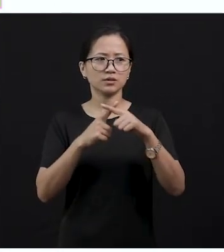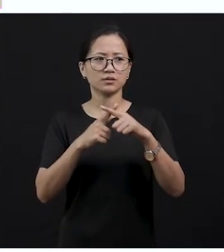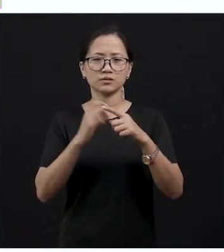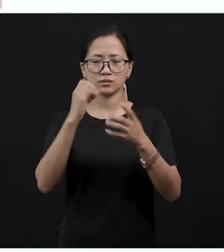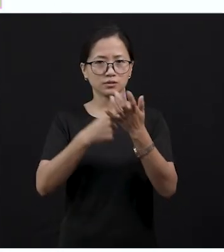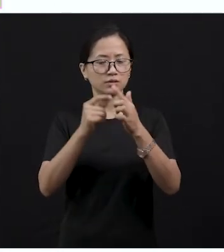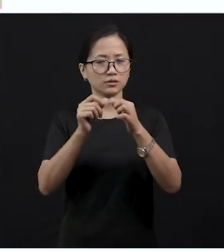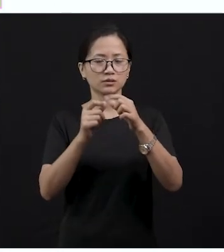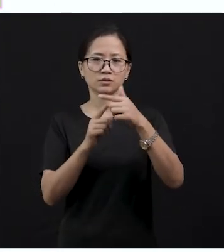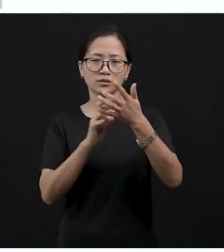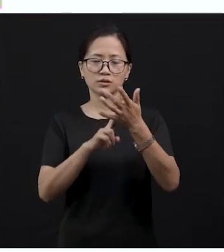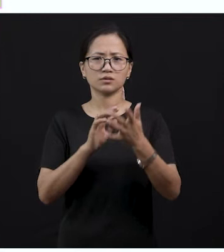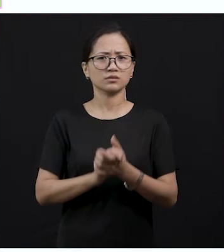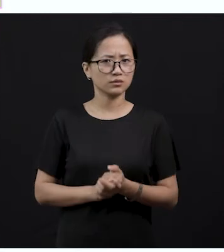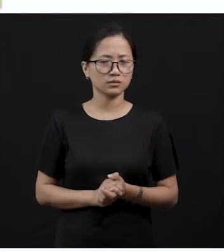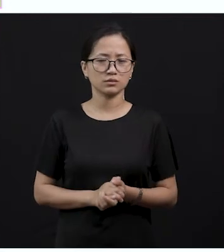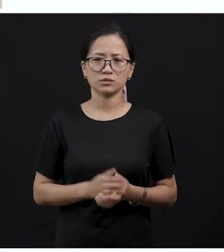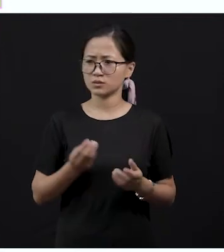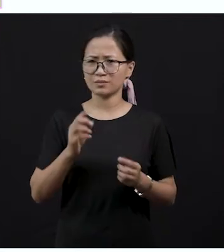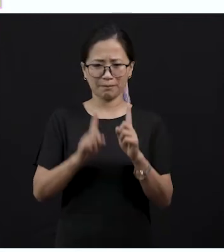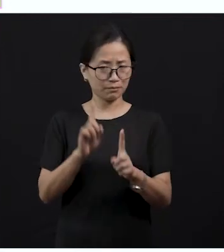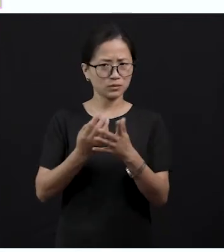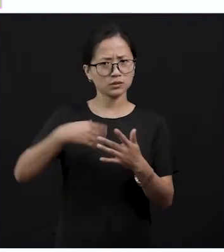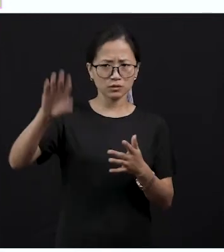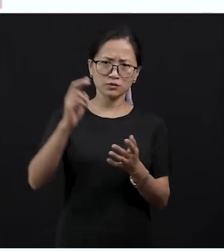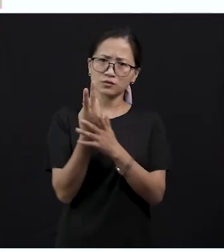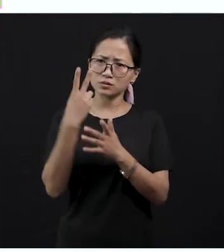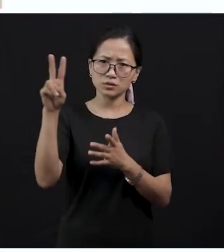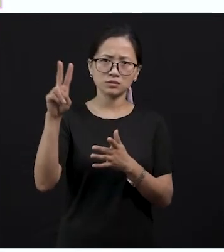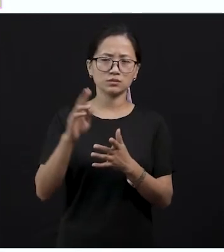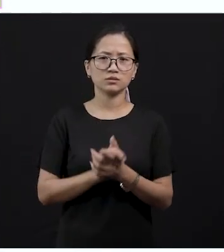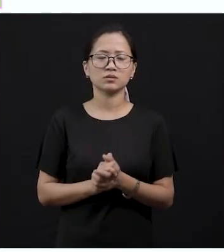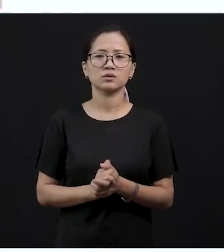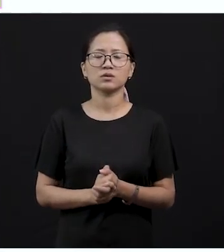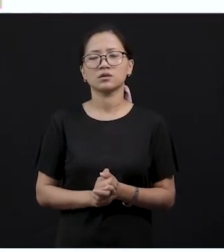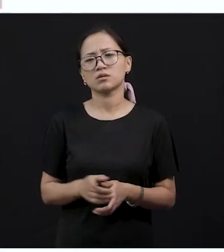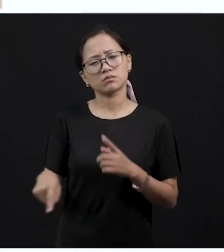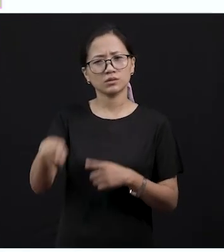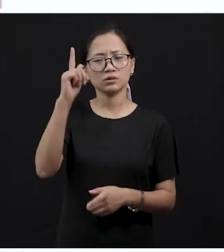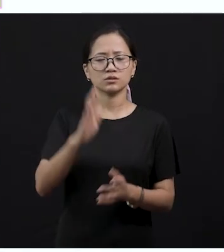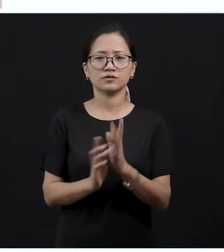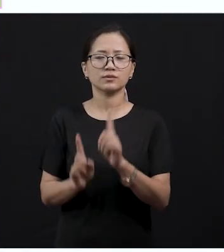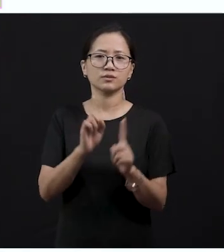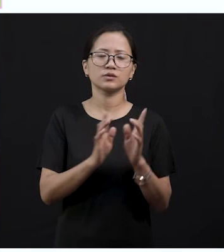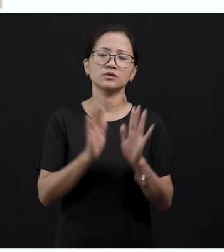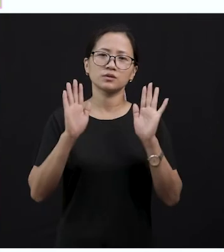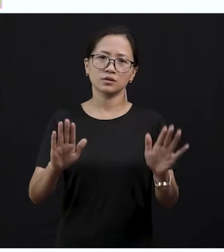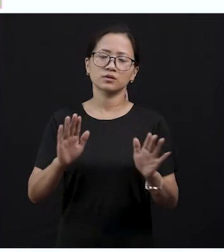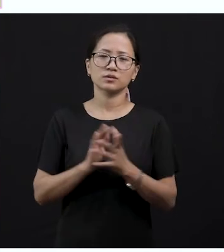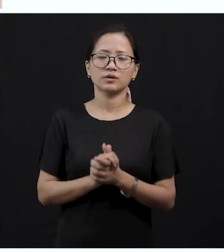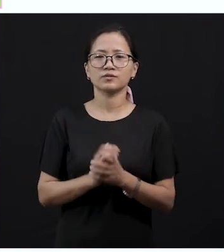the plants going for potty? No. Some plants, or most of the plants, they have